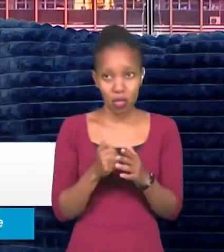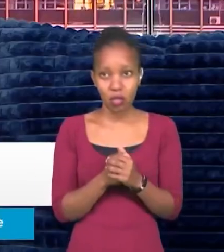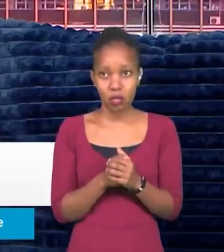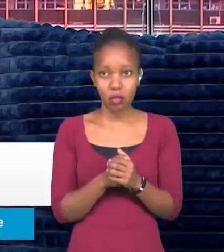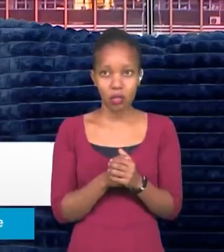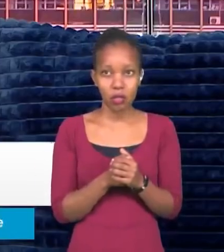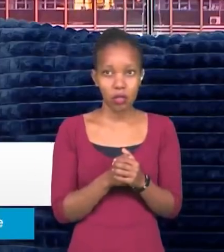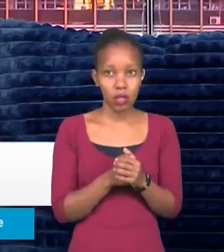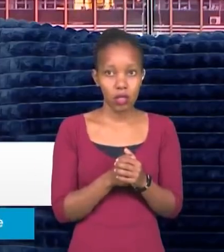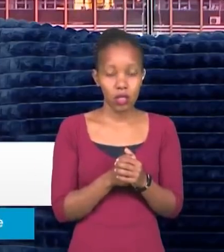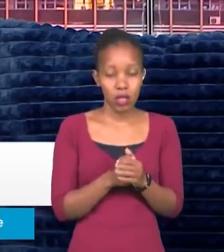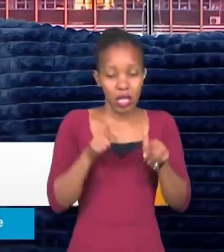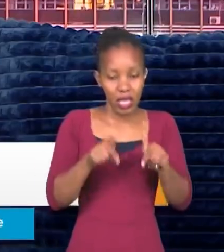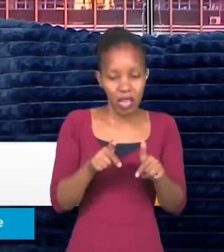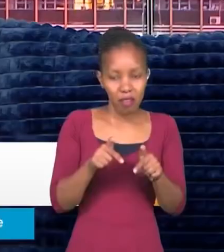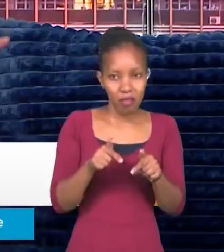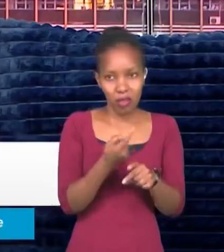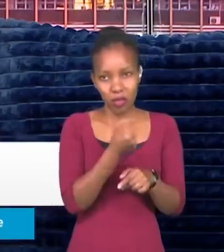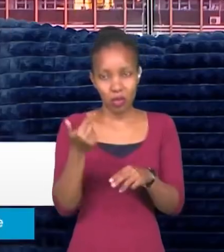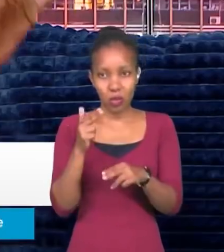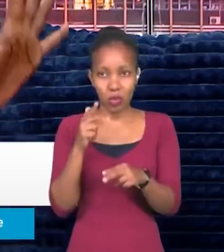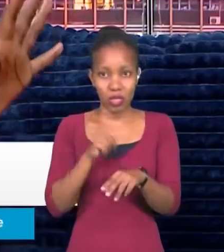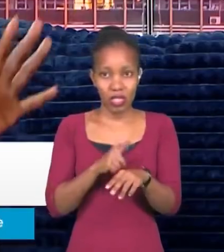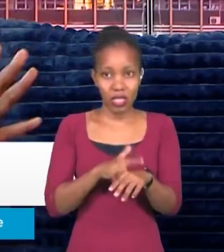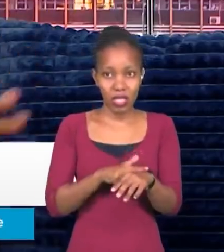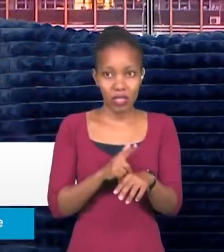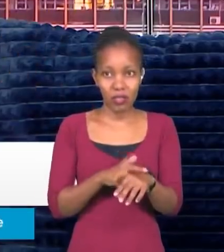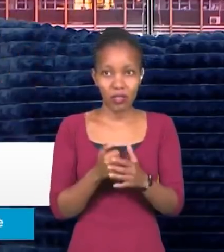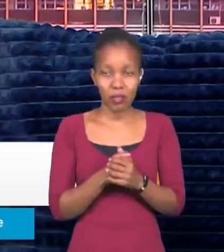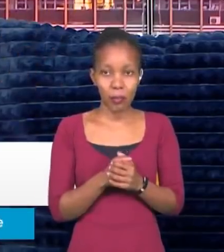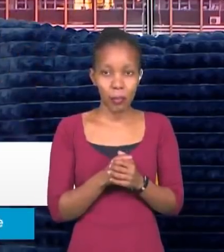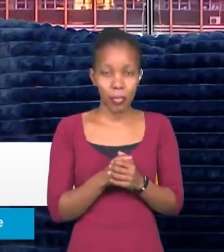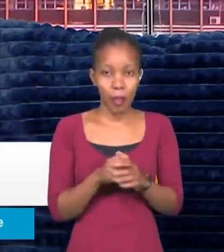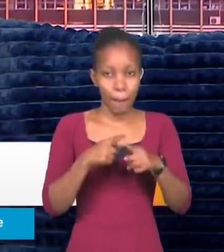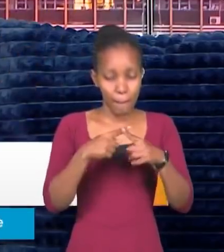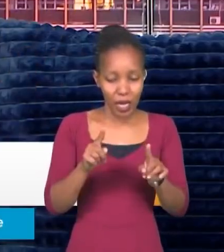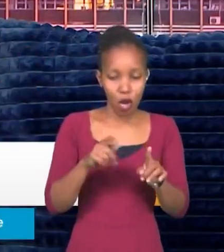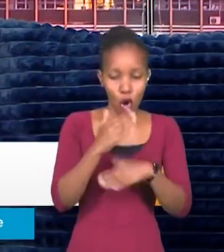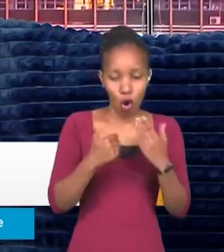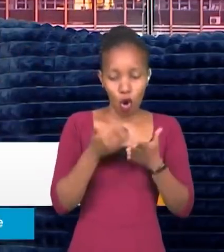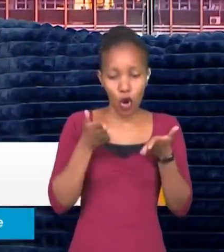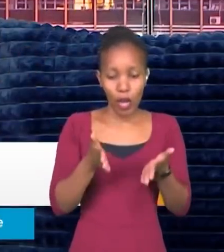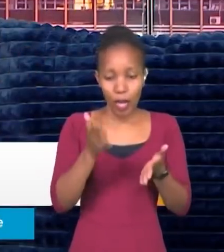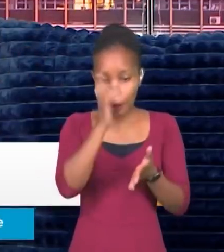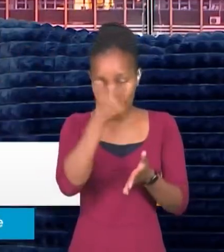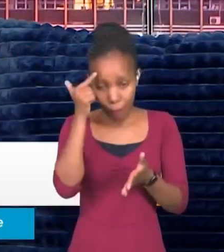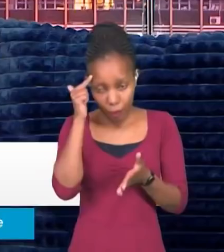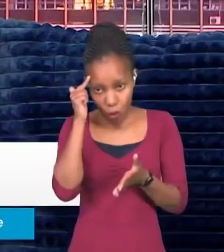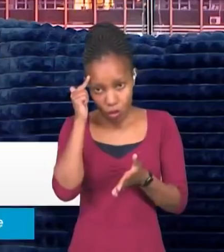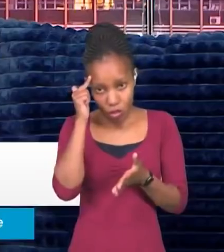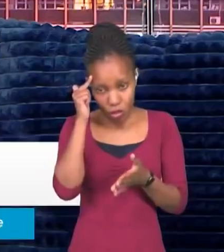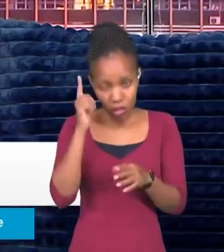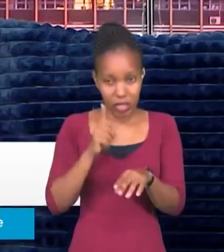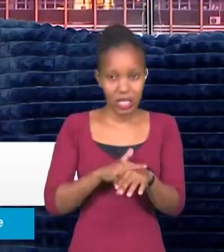here, yeah, for a season. Yeah. Yeah, unless Dmitry Iskov's immortality initiative happens. Impossible. But we are all here for a season. Okay. So what should you